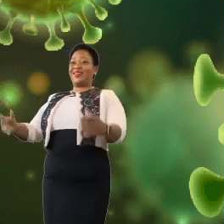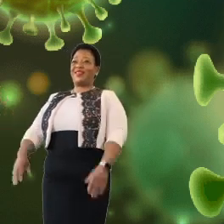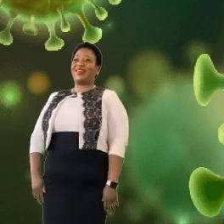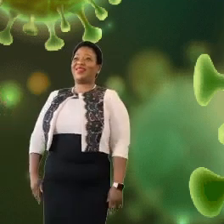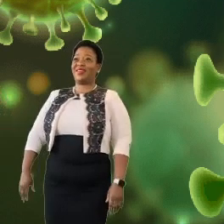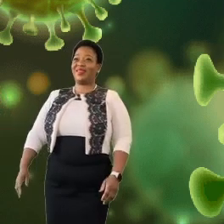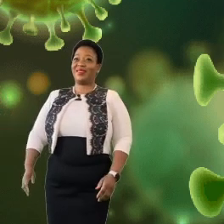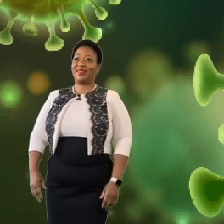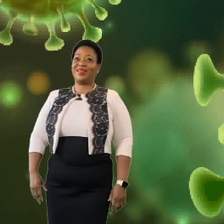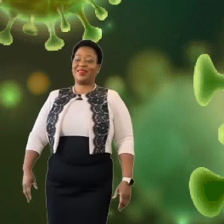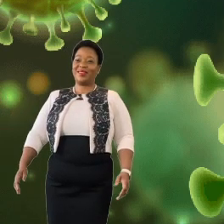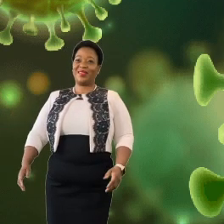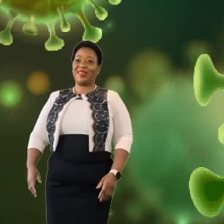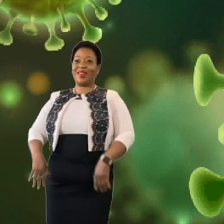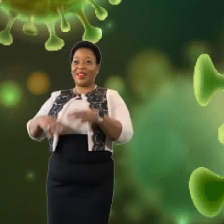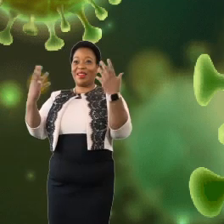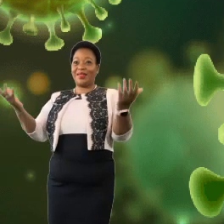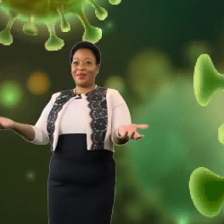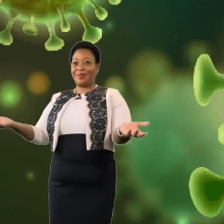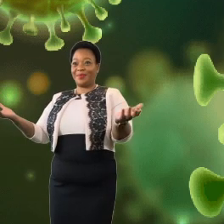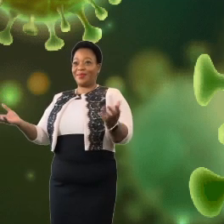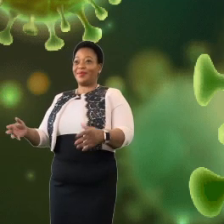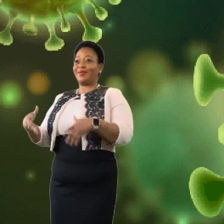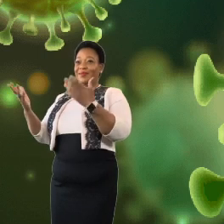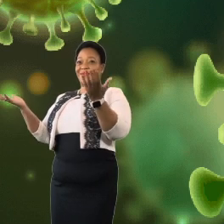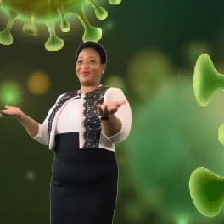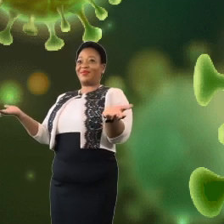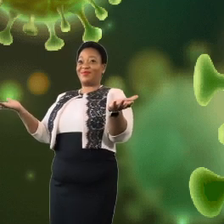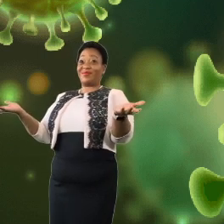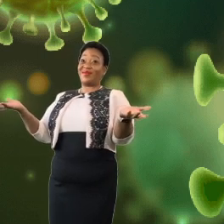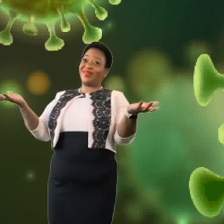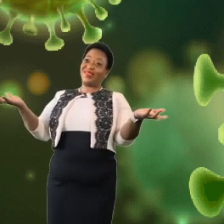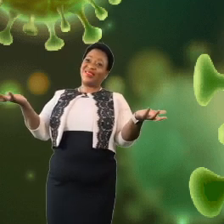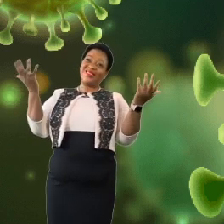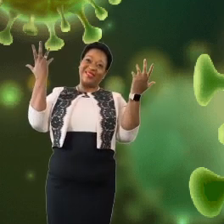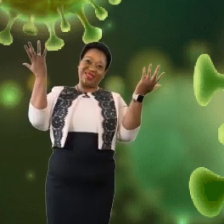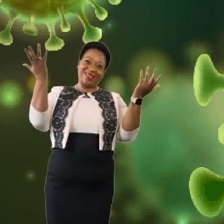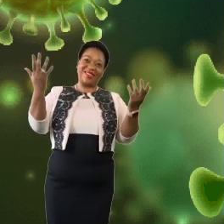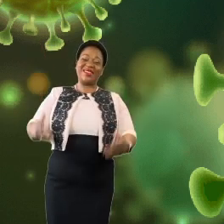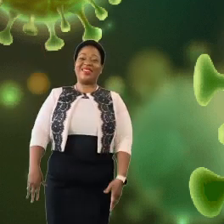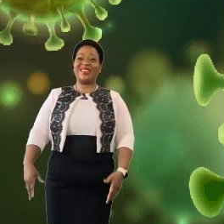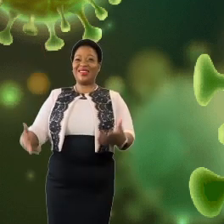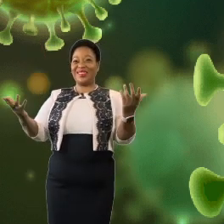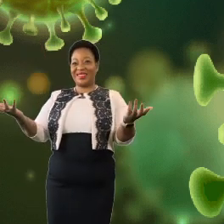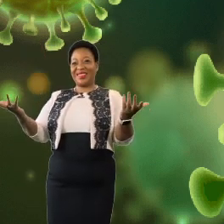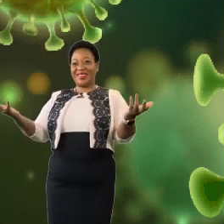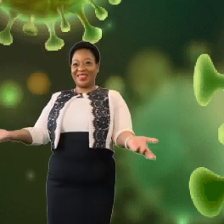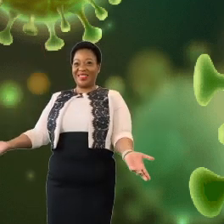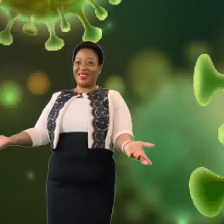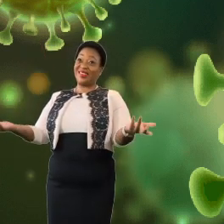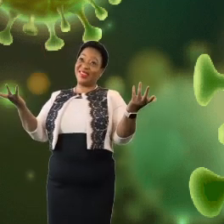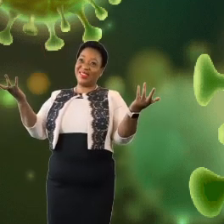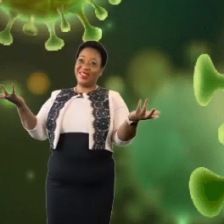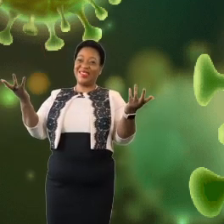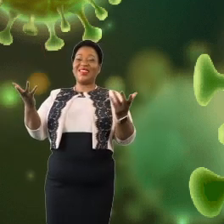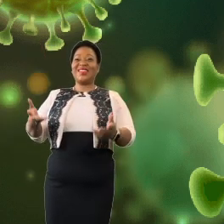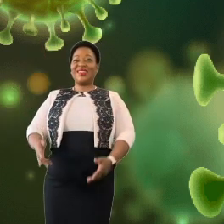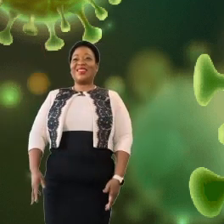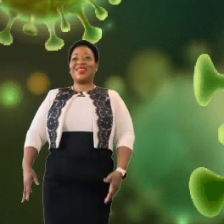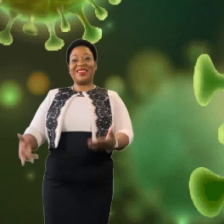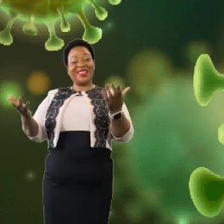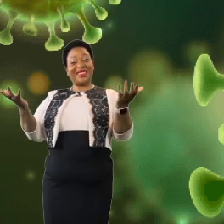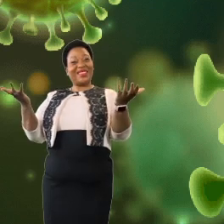me quickly move just quickly to the objectives then and some of the other issues around the work